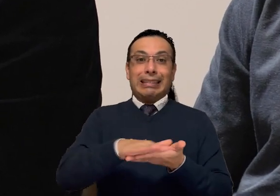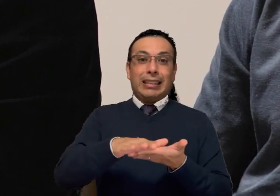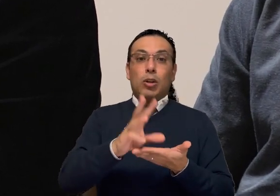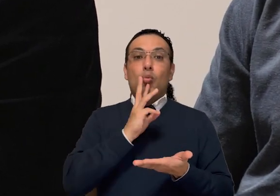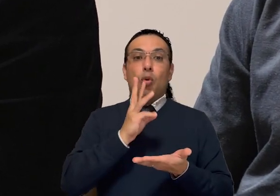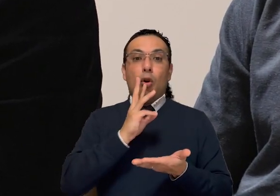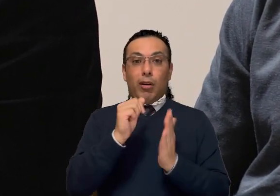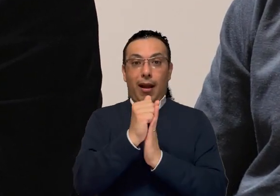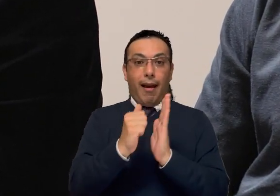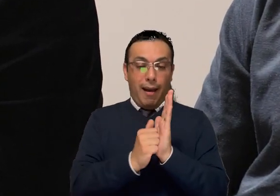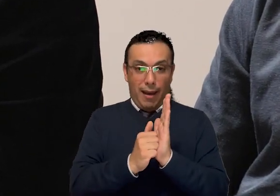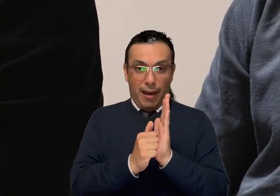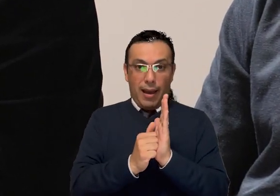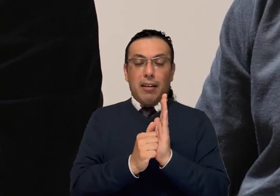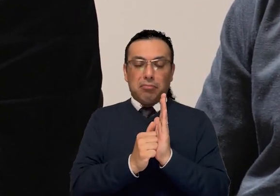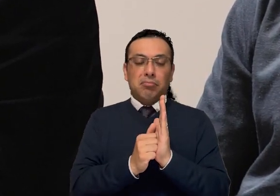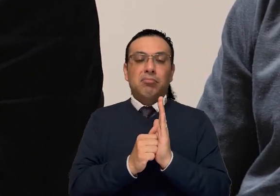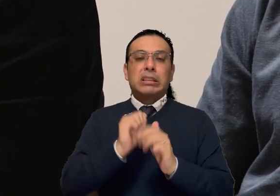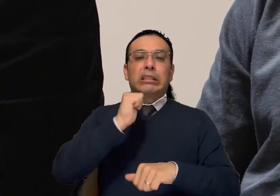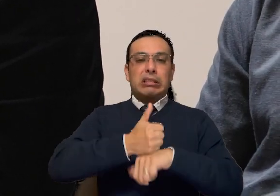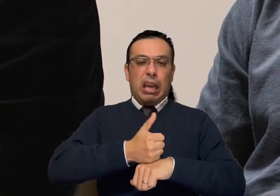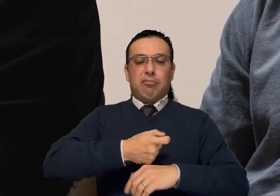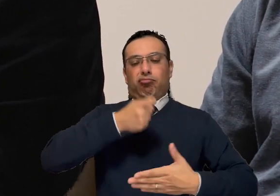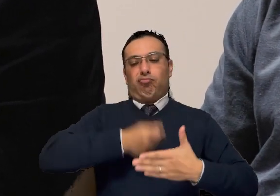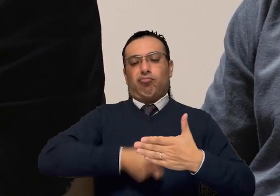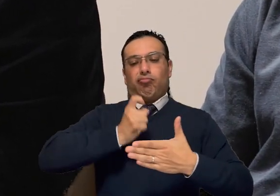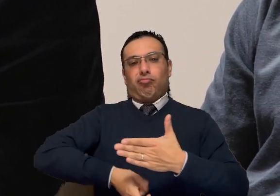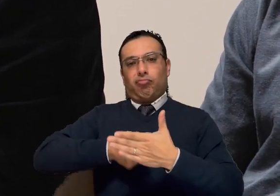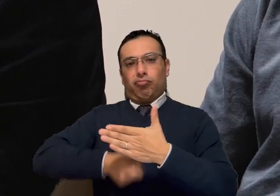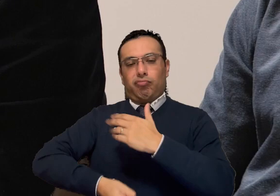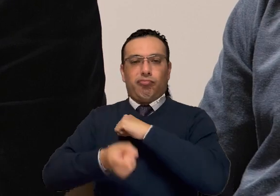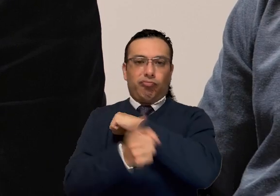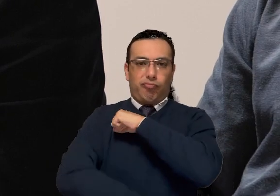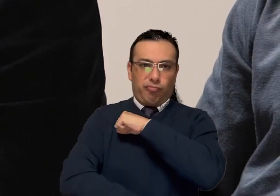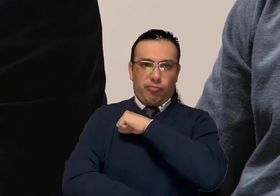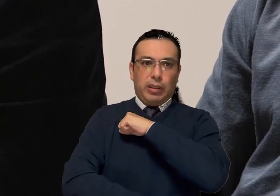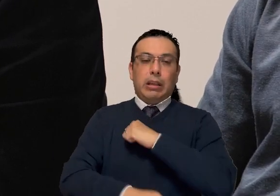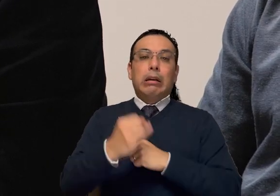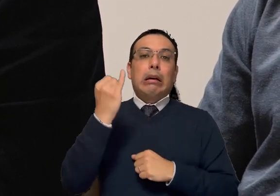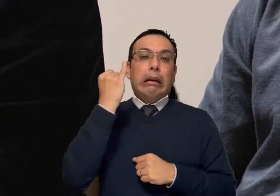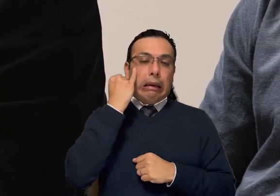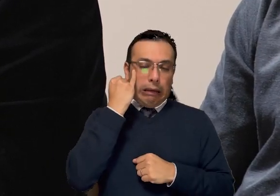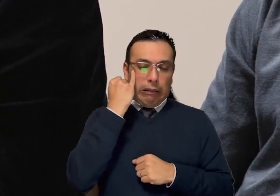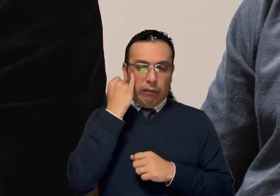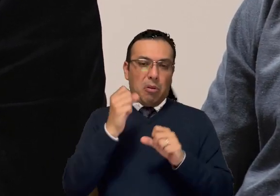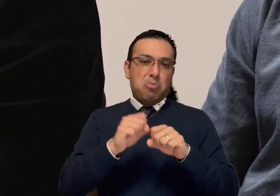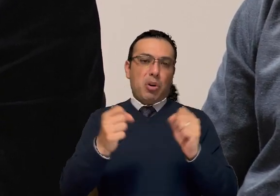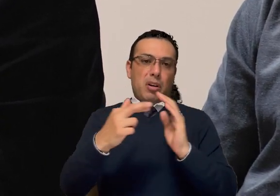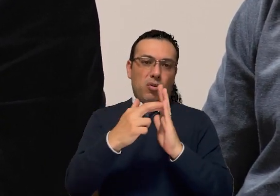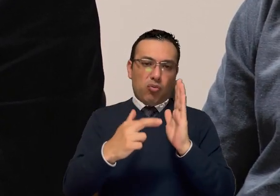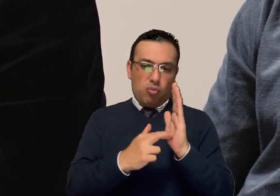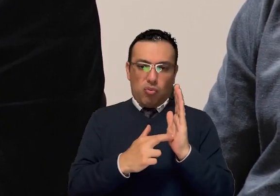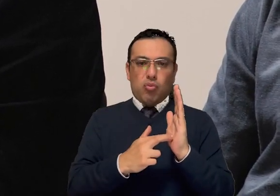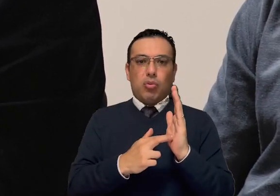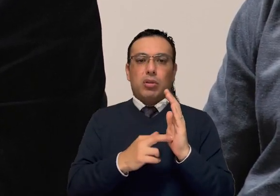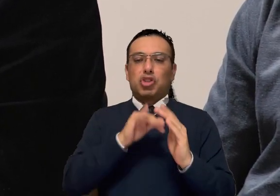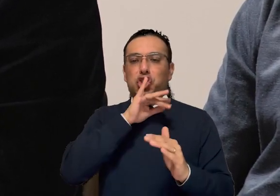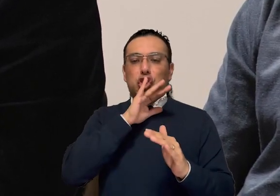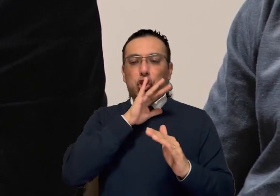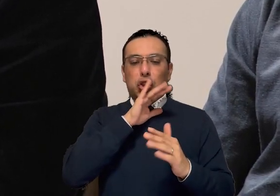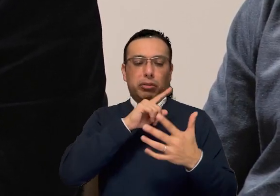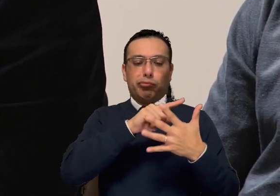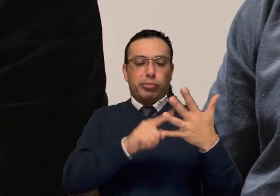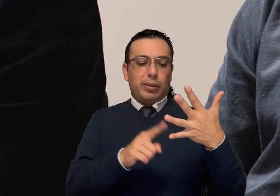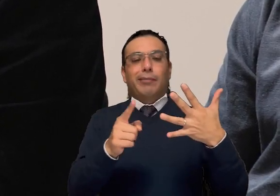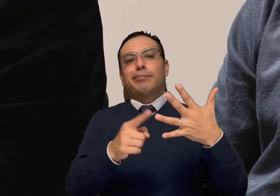Clean Water Act provides statutory penalties for violative releases of contaminants, including oil. The